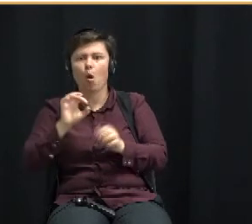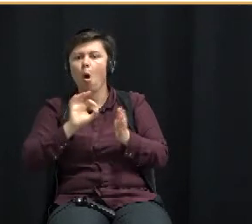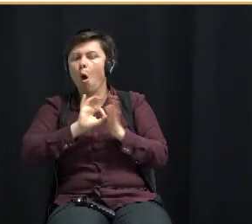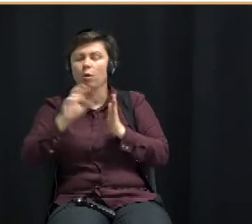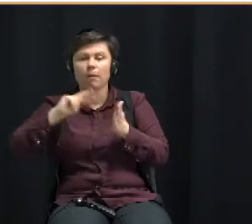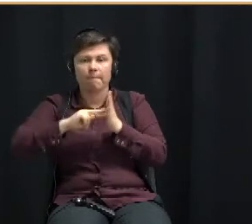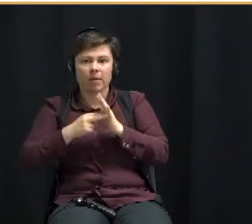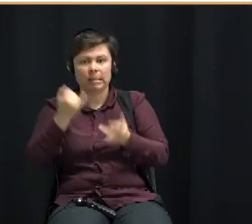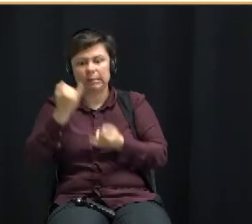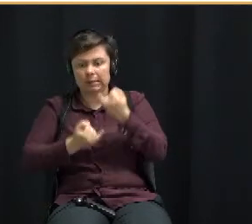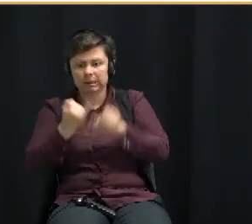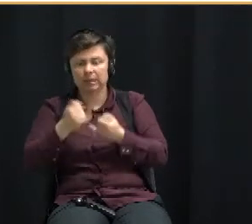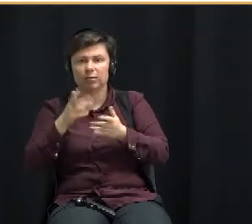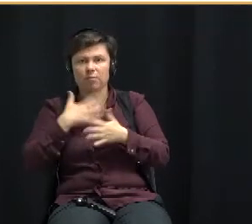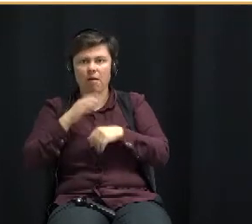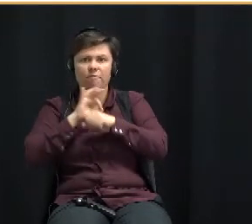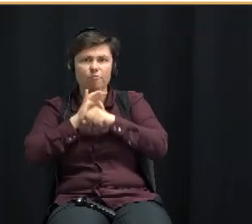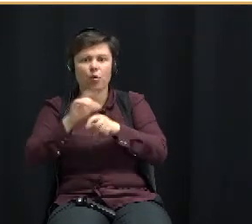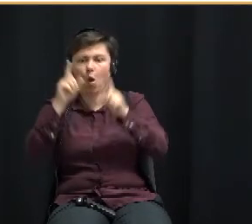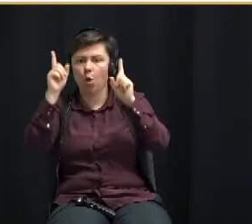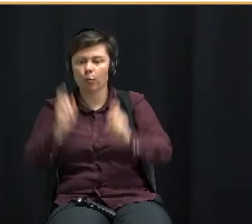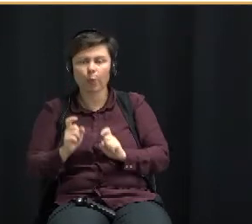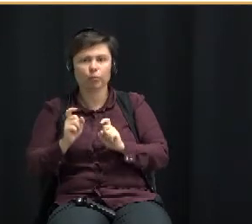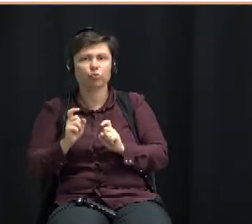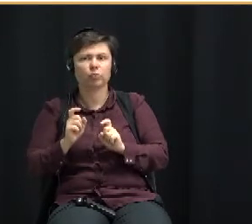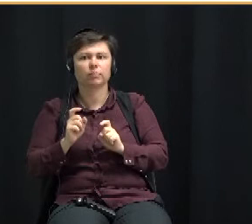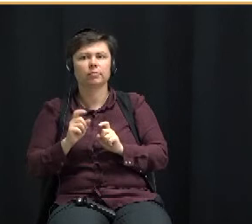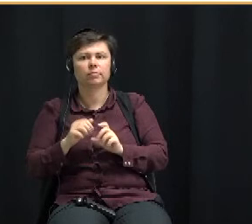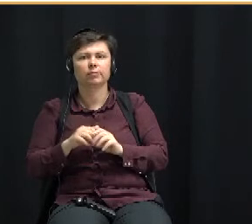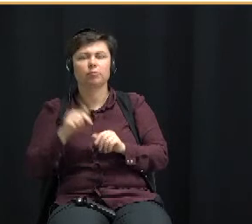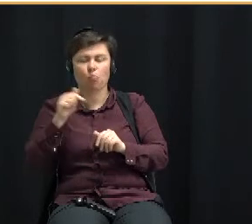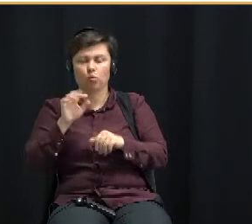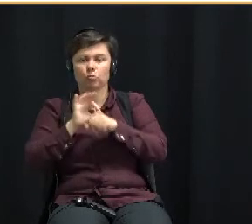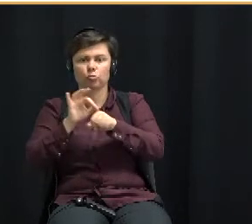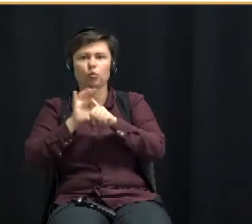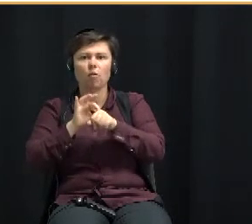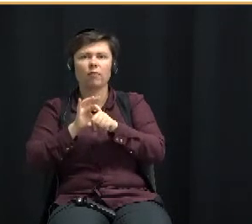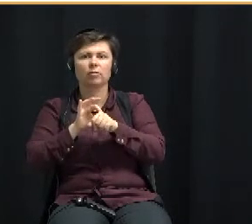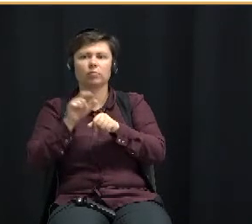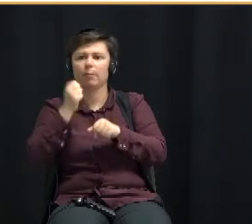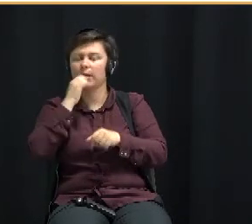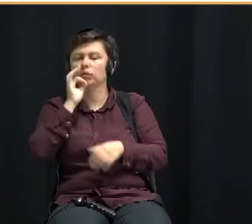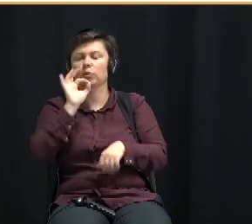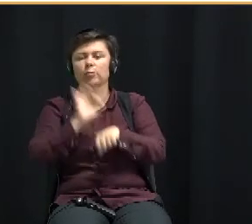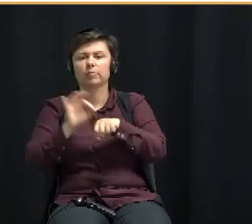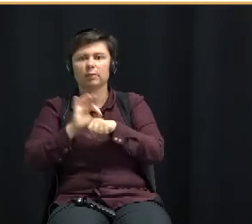on into the architects and so on, it can lead to good design for everyone.